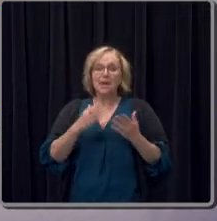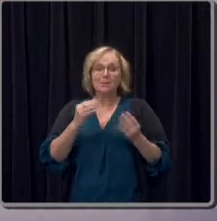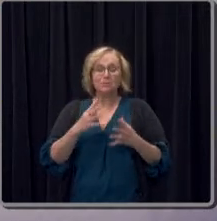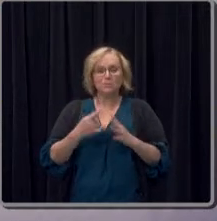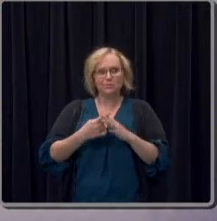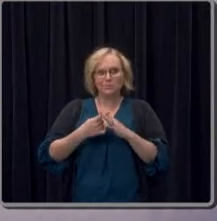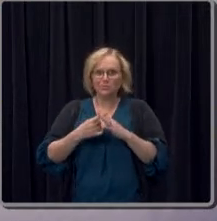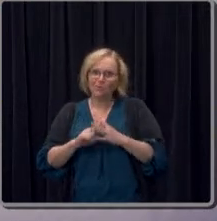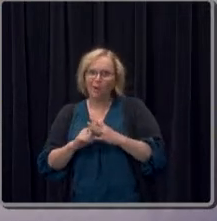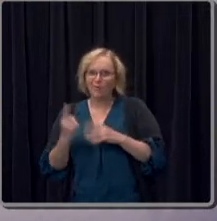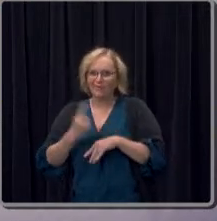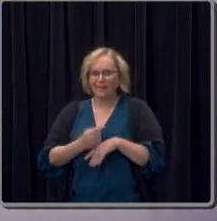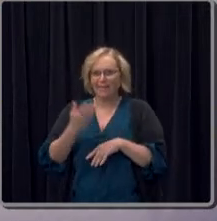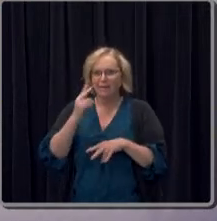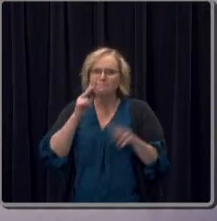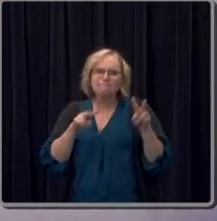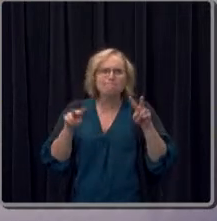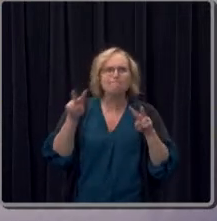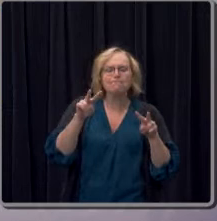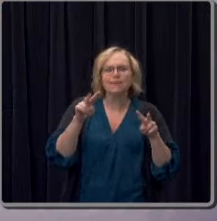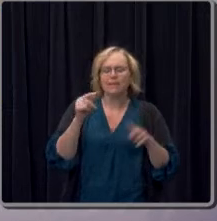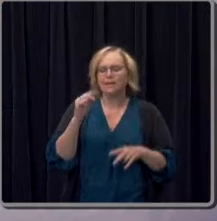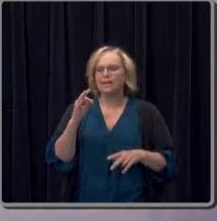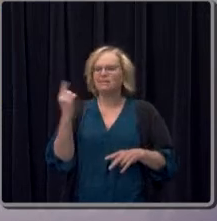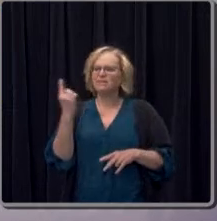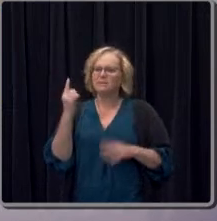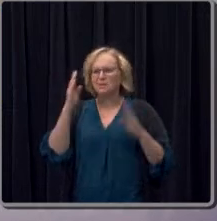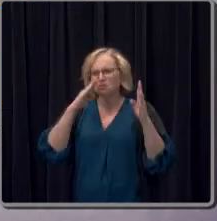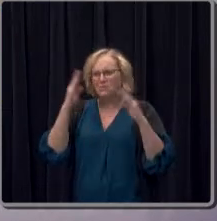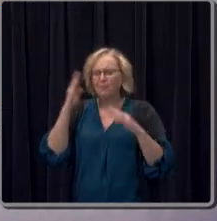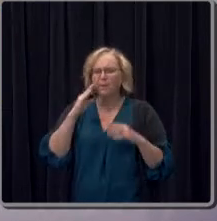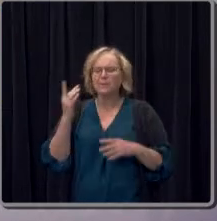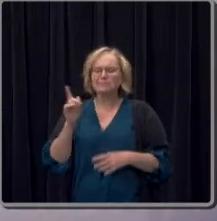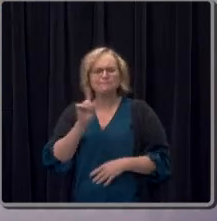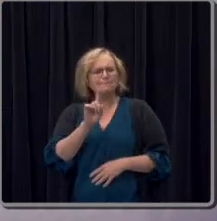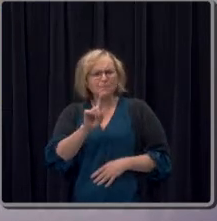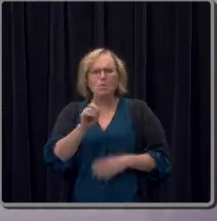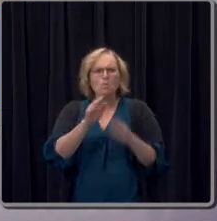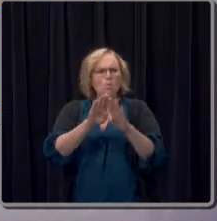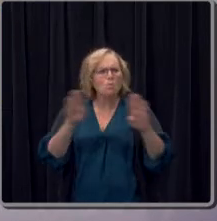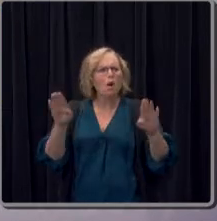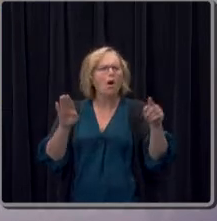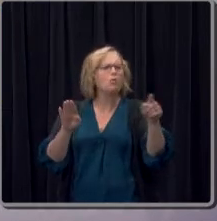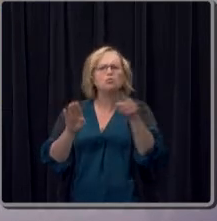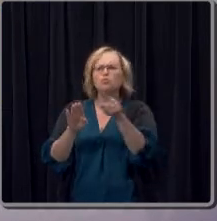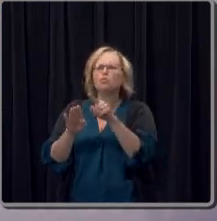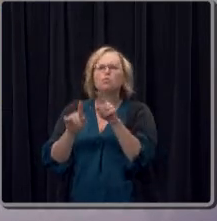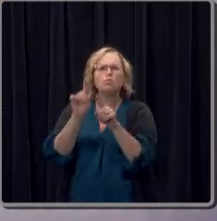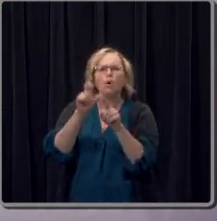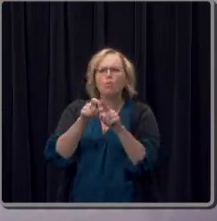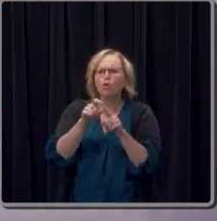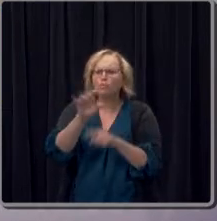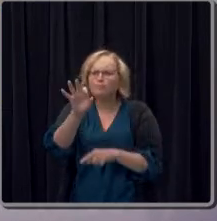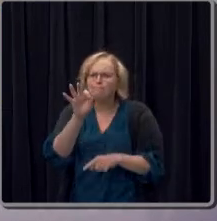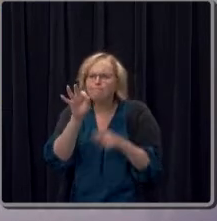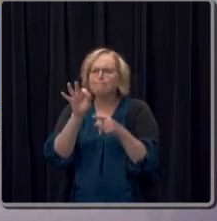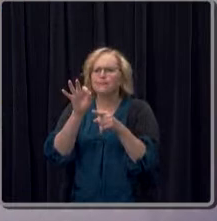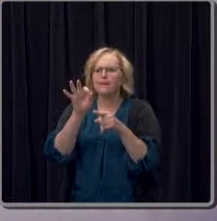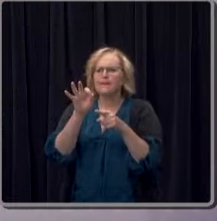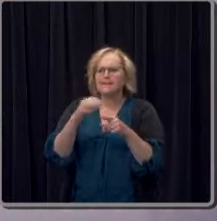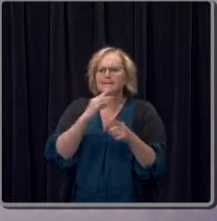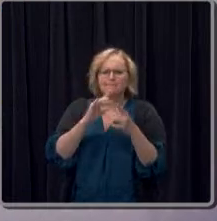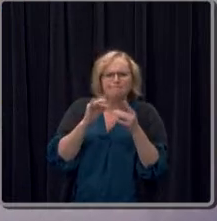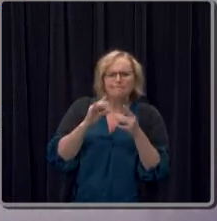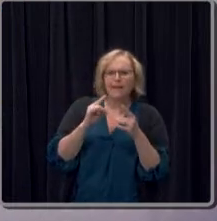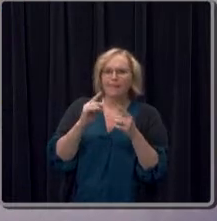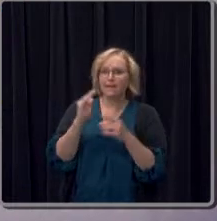day. If they're having trouble with something, we have them go out and pick up a word, and really where they can focus and say the word and see themselves in the mirror, and